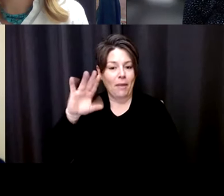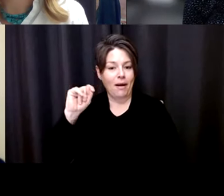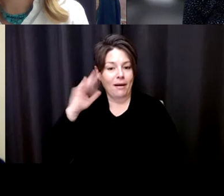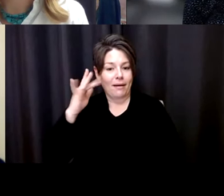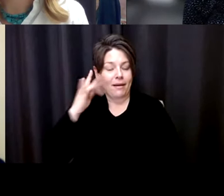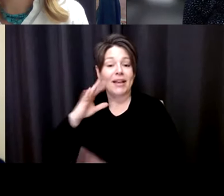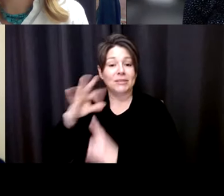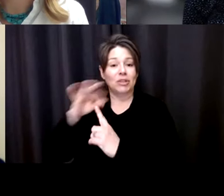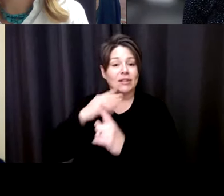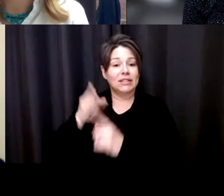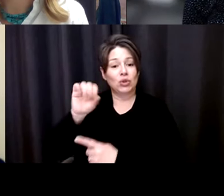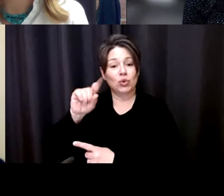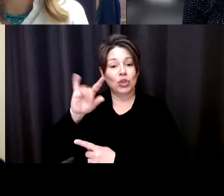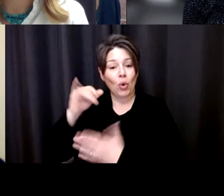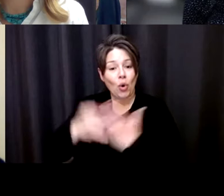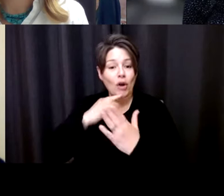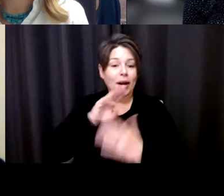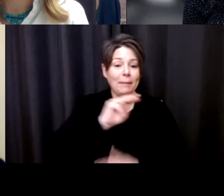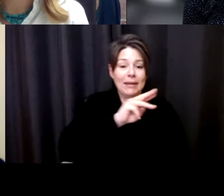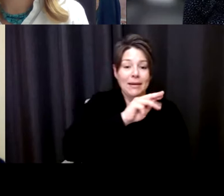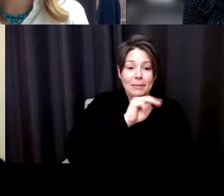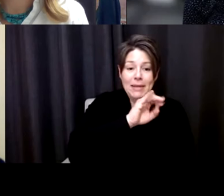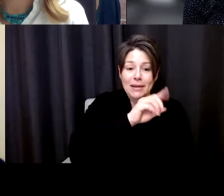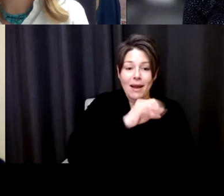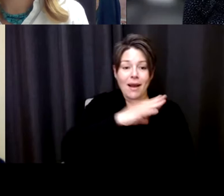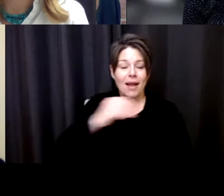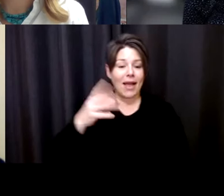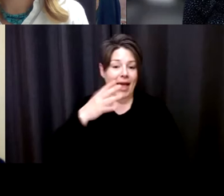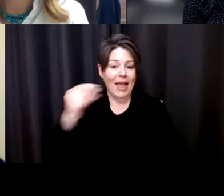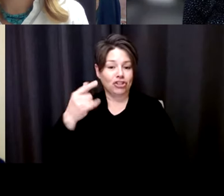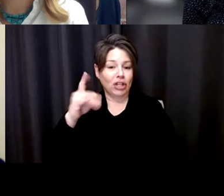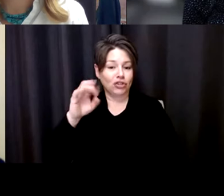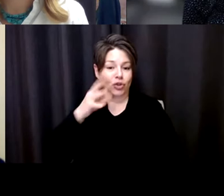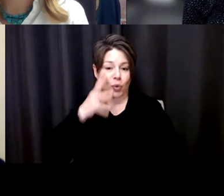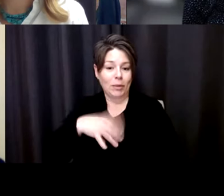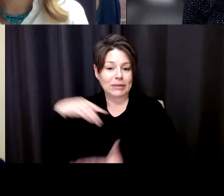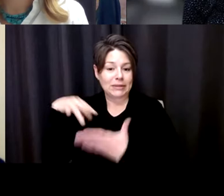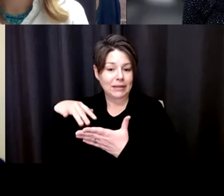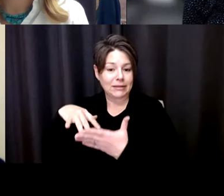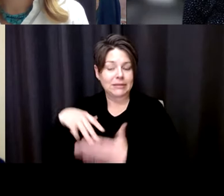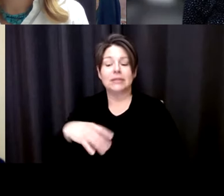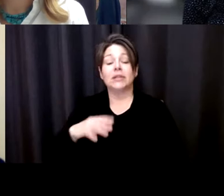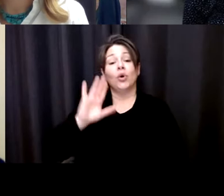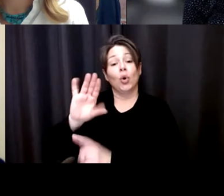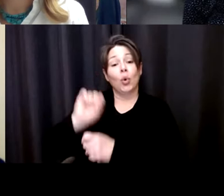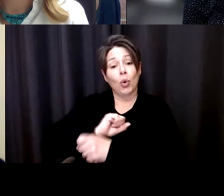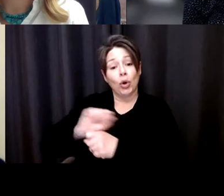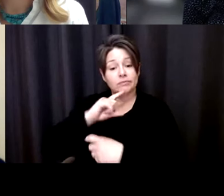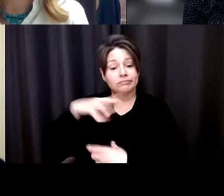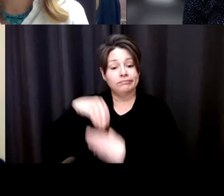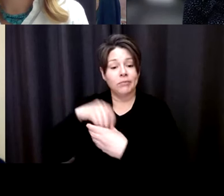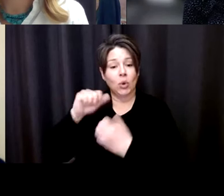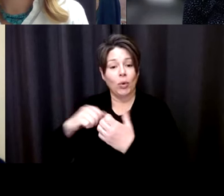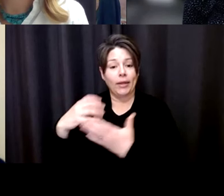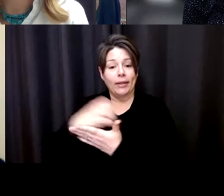studio art, media studies, and gender and women's studies. Her work is included in the collections